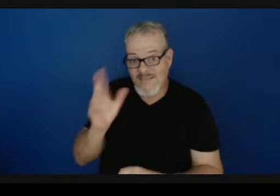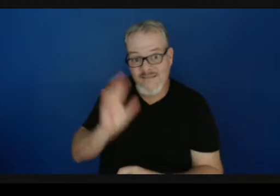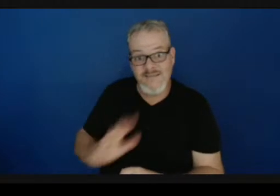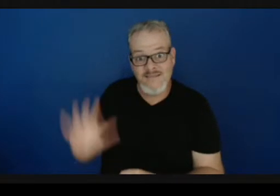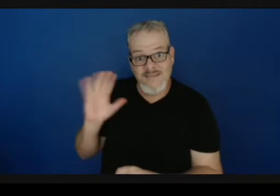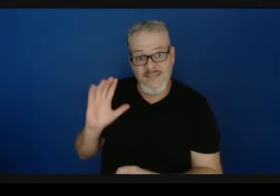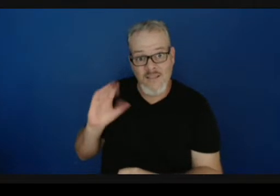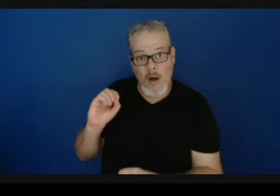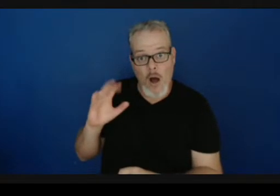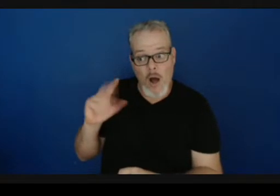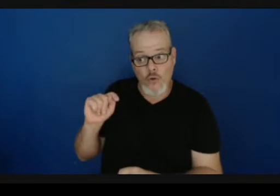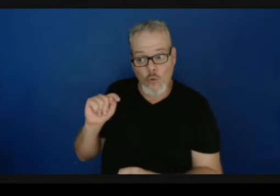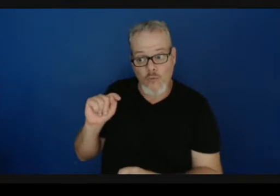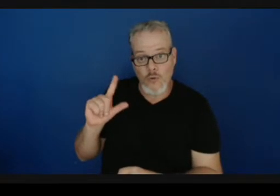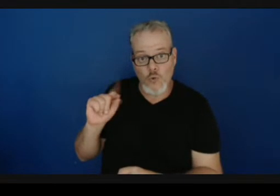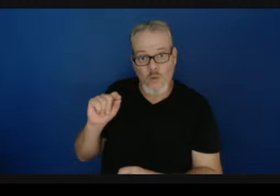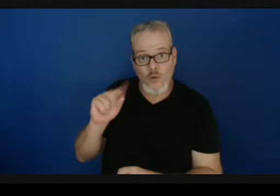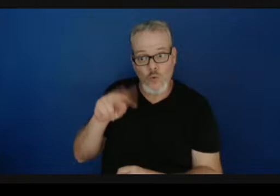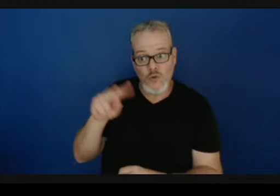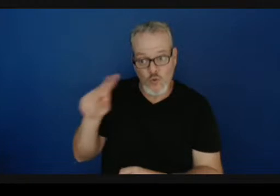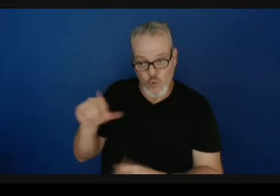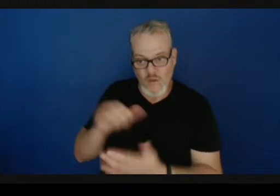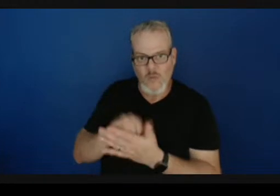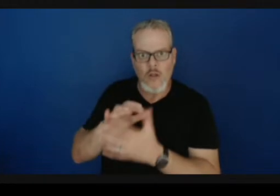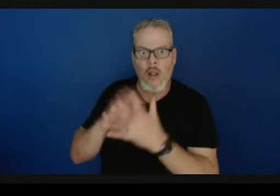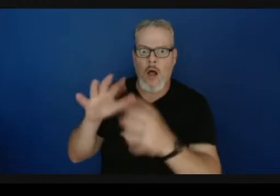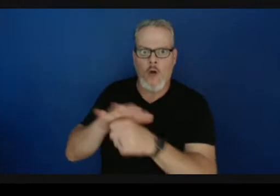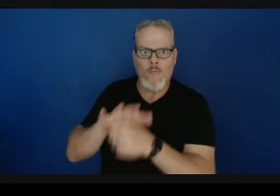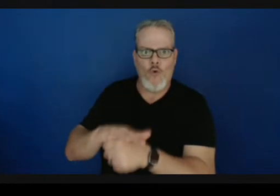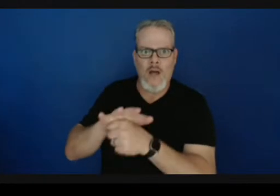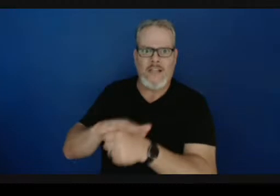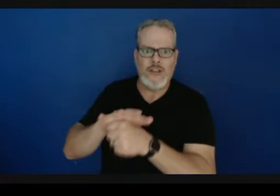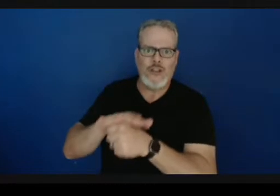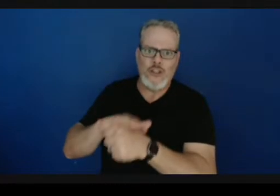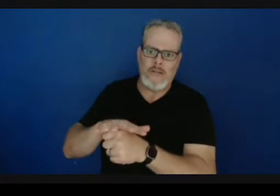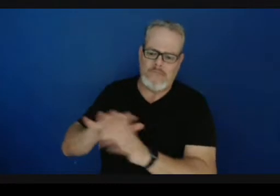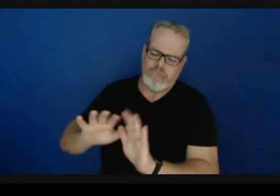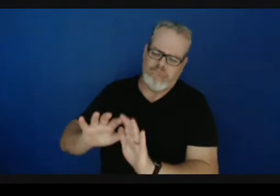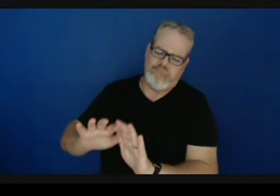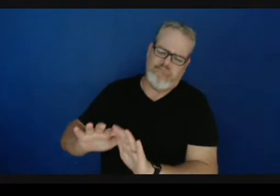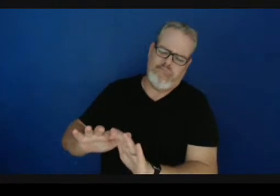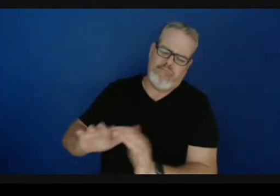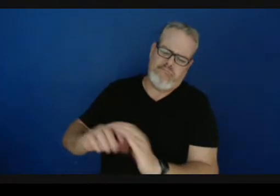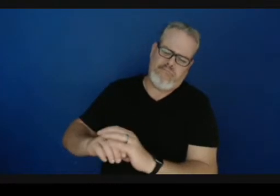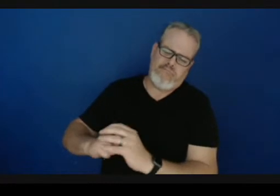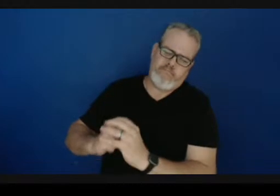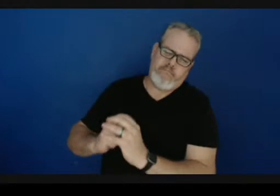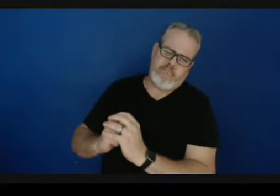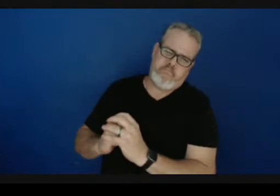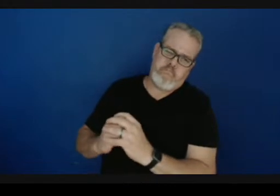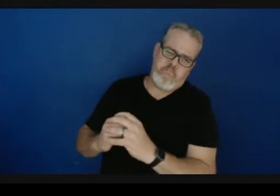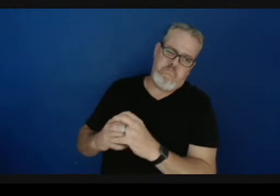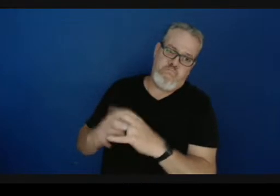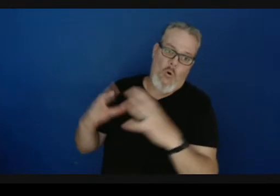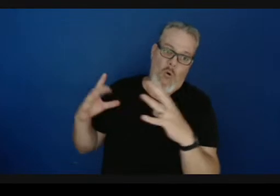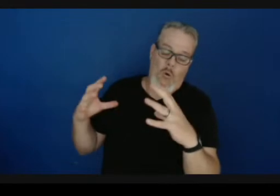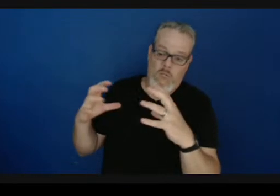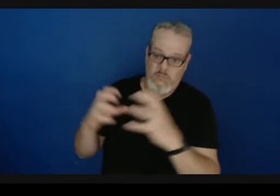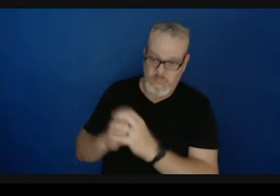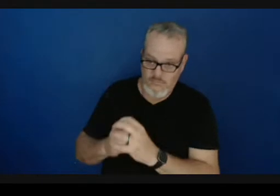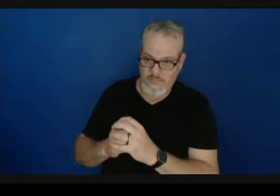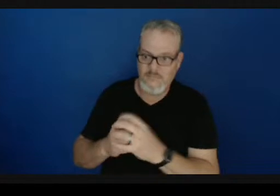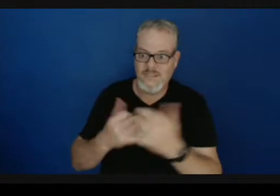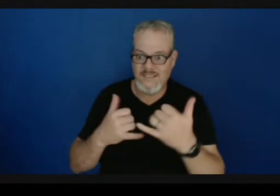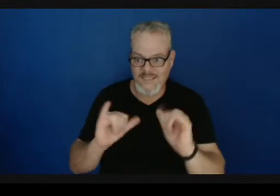October of 2022. Like we had earthquakes happening at the hotspot and beneath the summit, and on a flank as the summit was